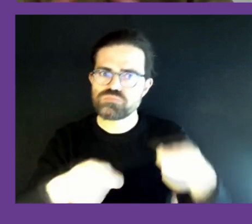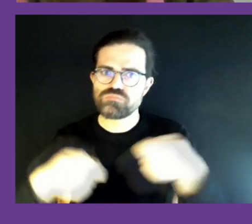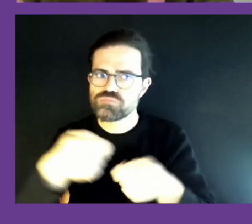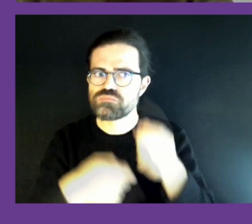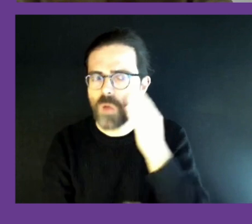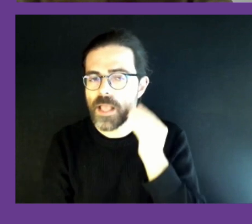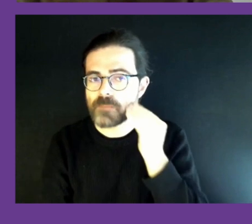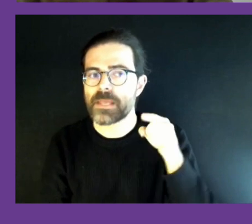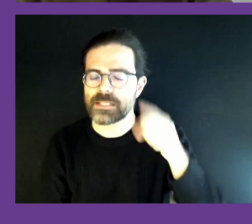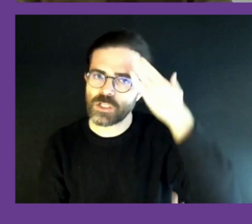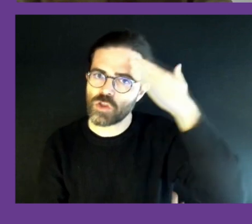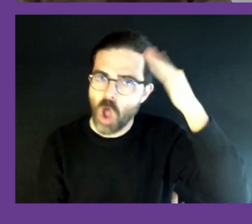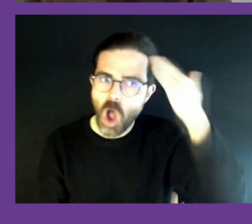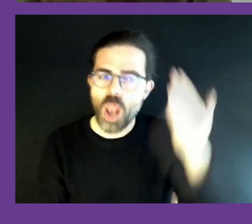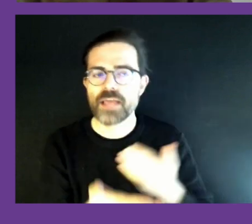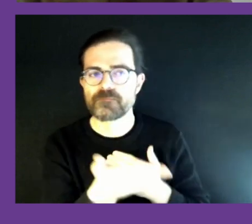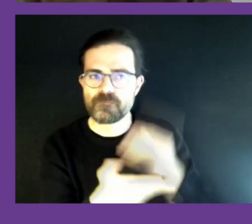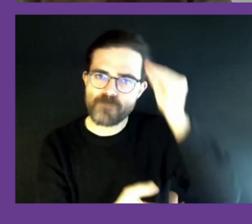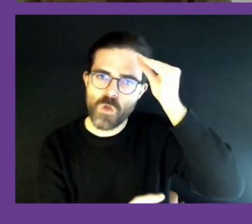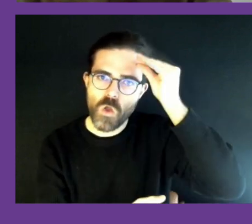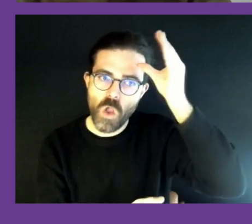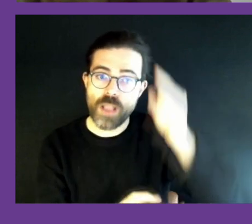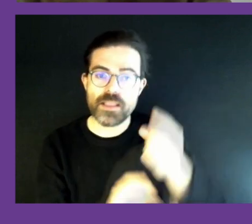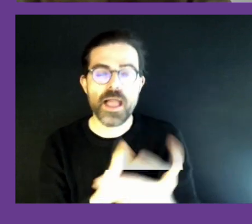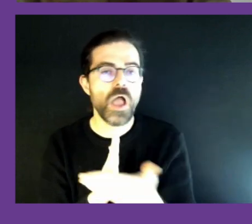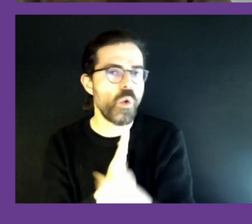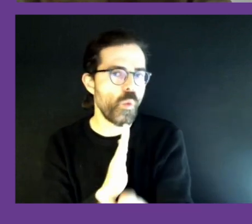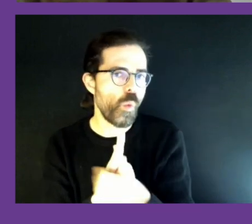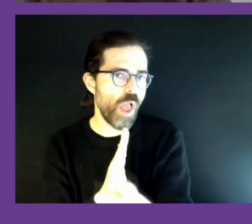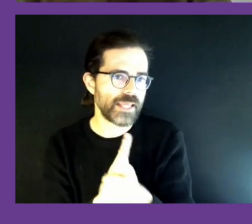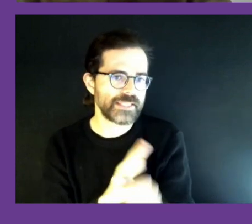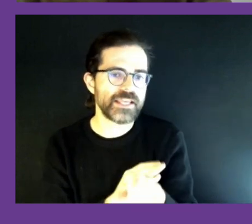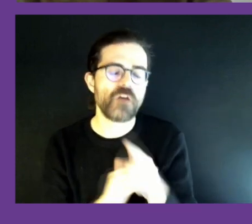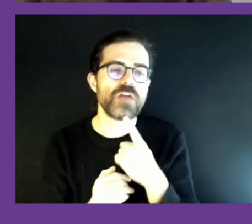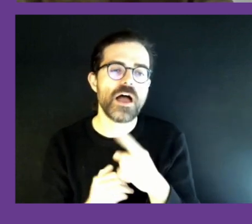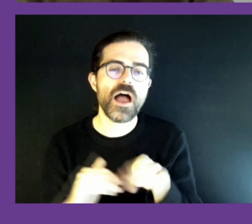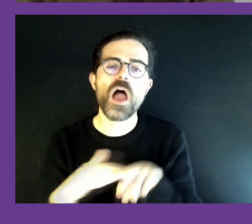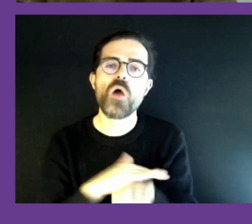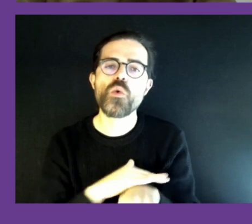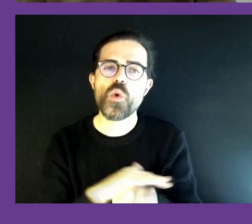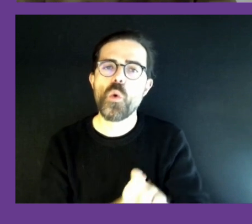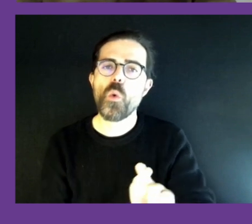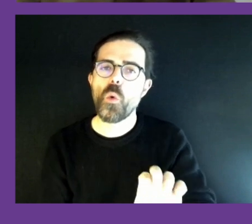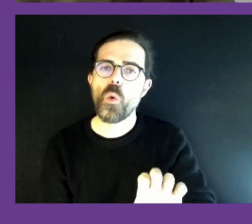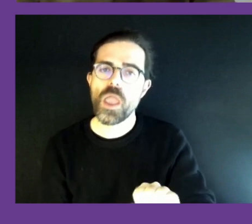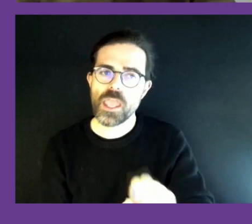can enrich the quality of the resource center and of the events that we organize